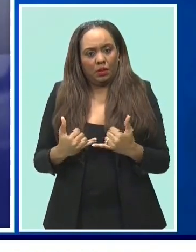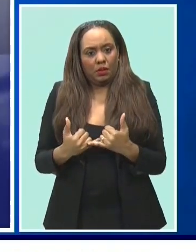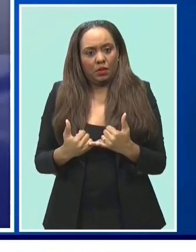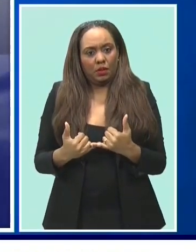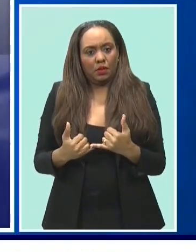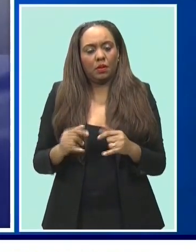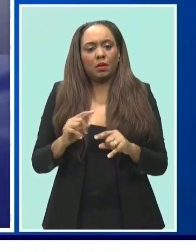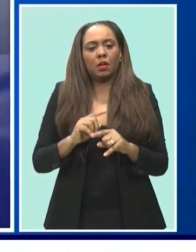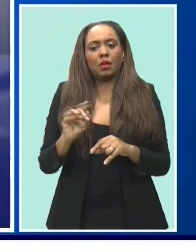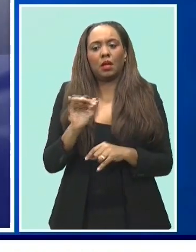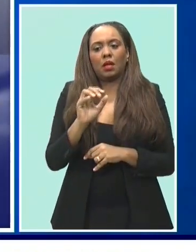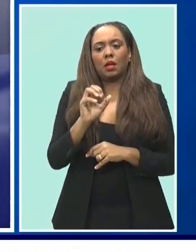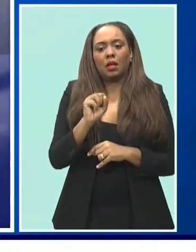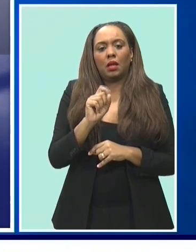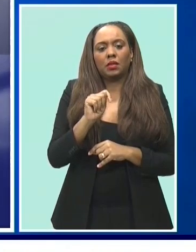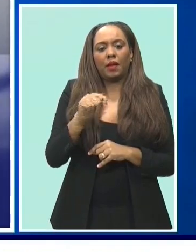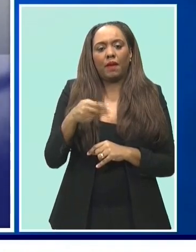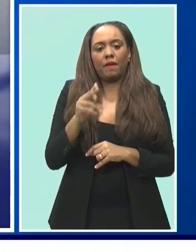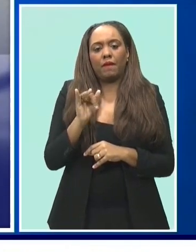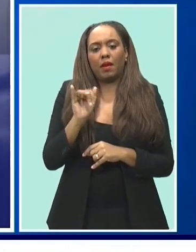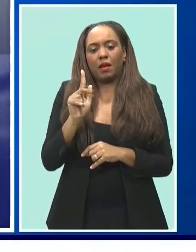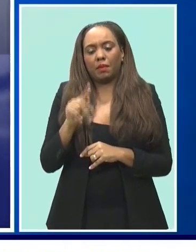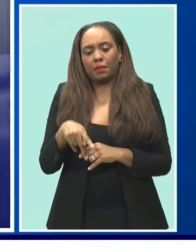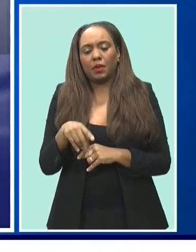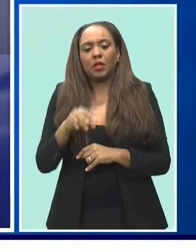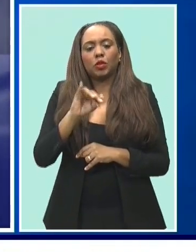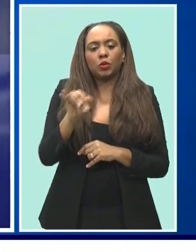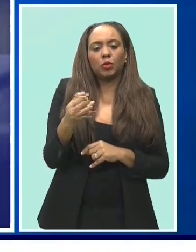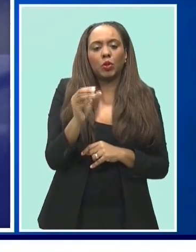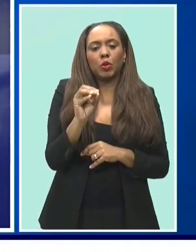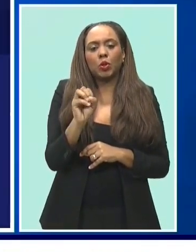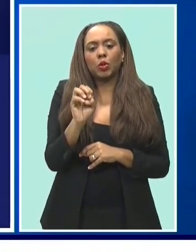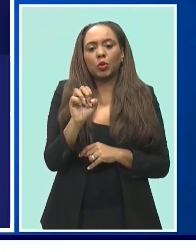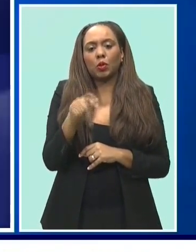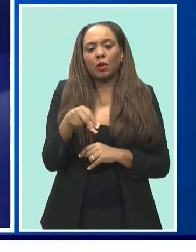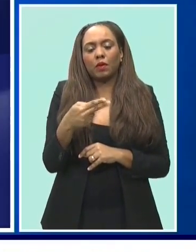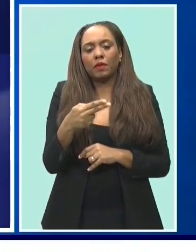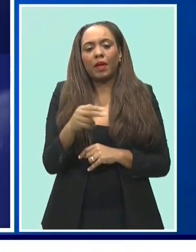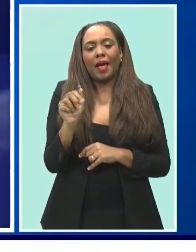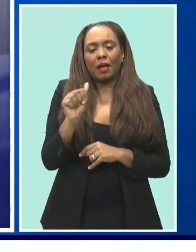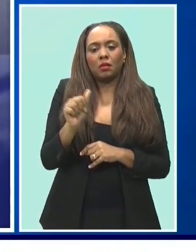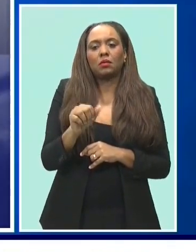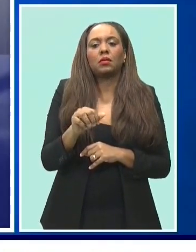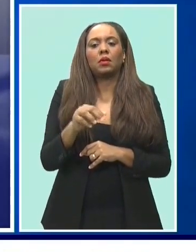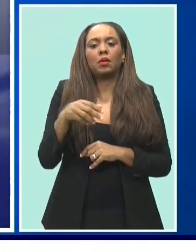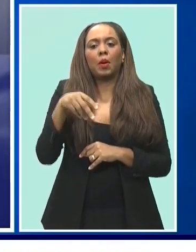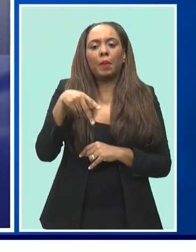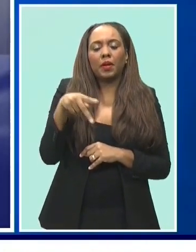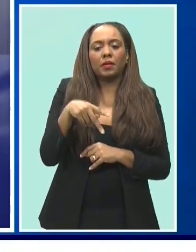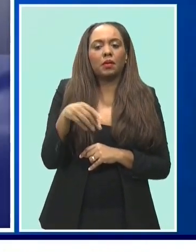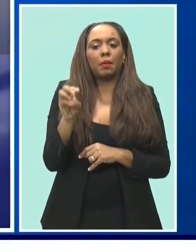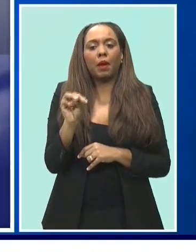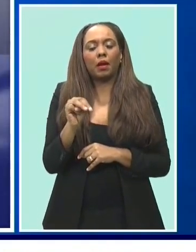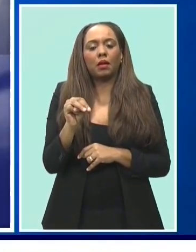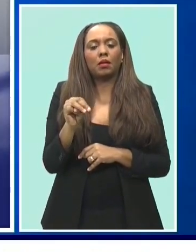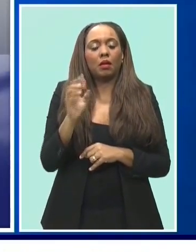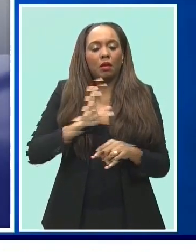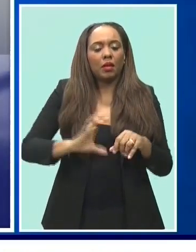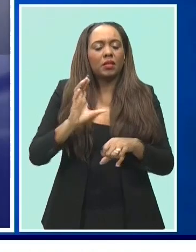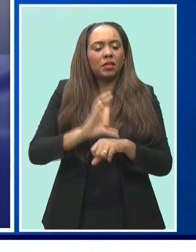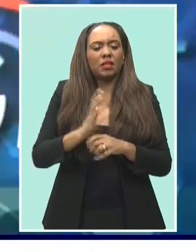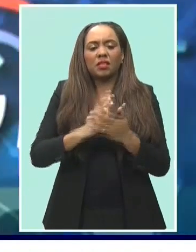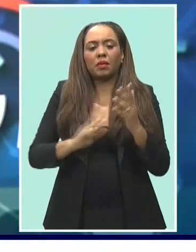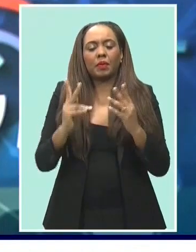These parishes are St. Philip, St. Joseph, St. Andrew, St. Lucy, St. Peter, St. Thomas, St. Michael and